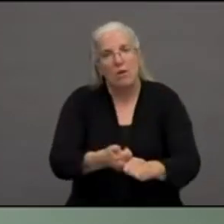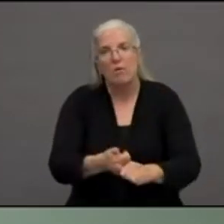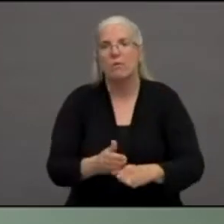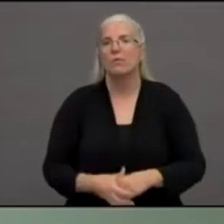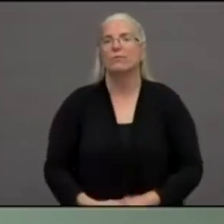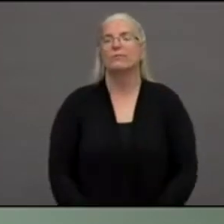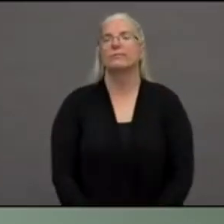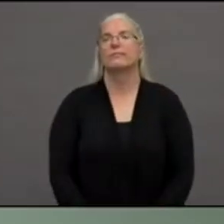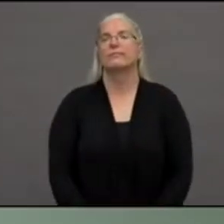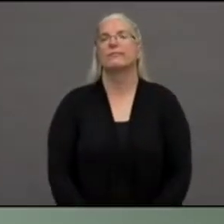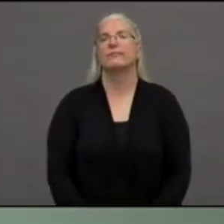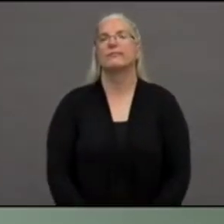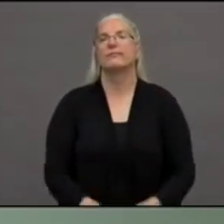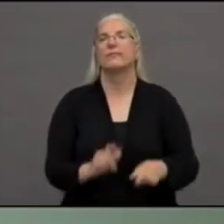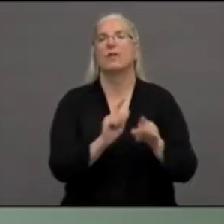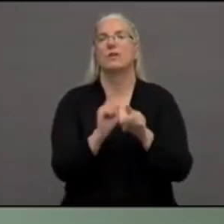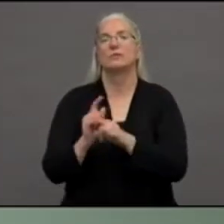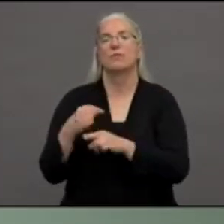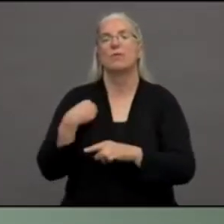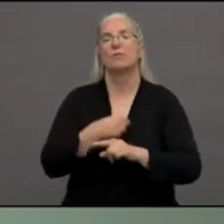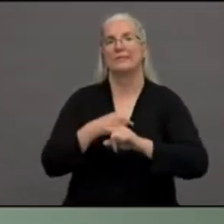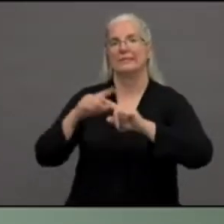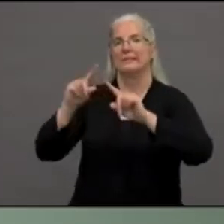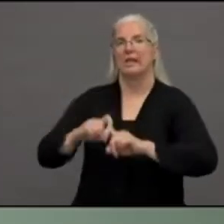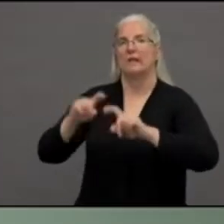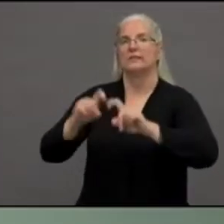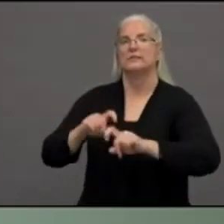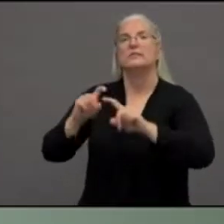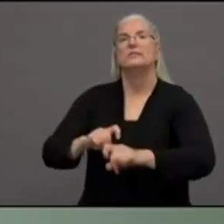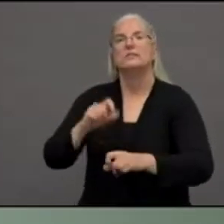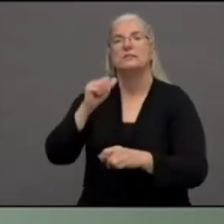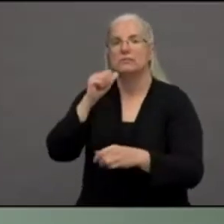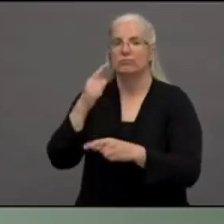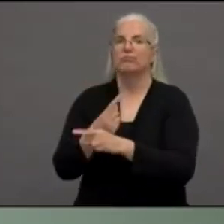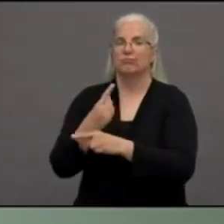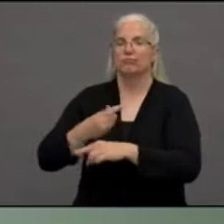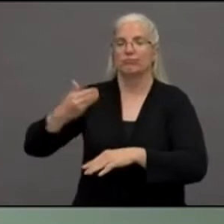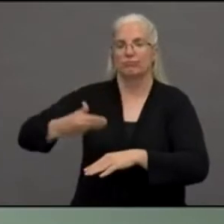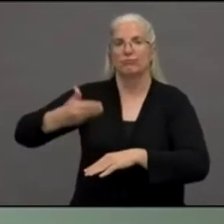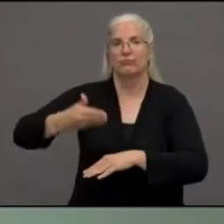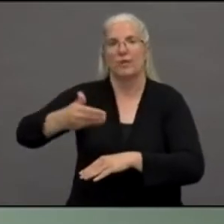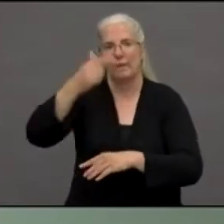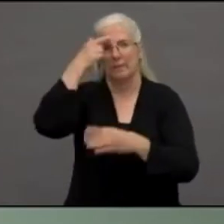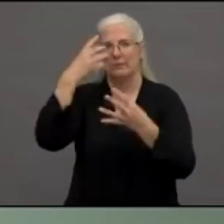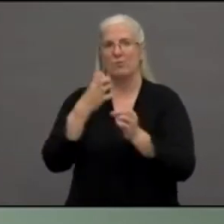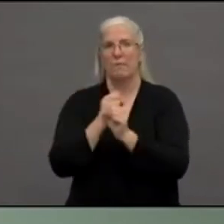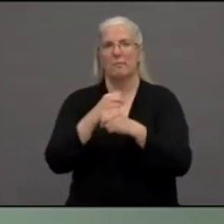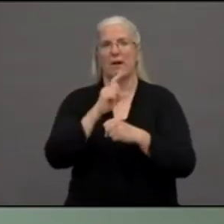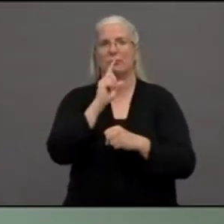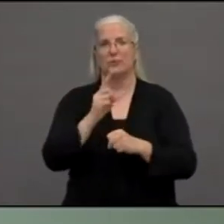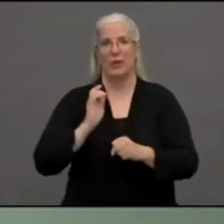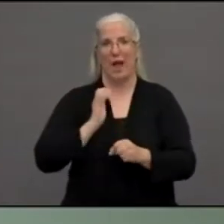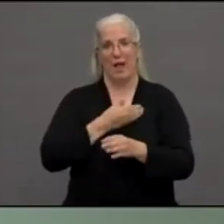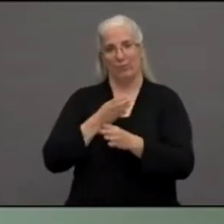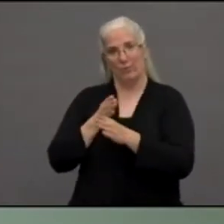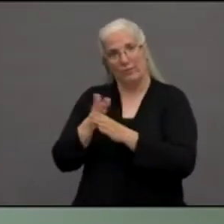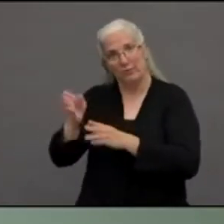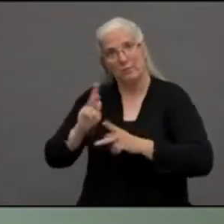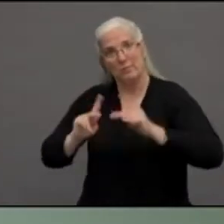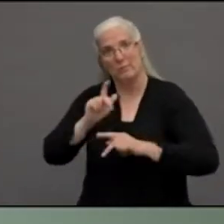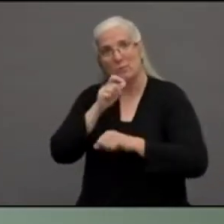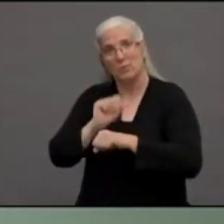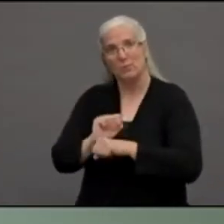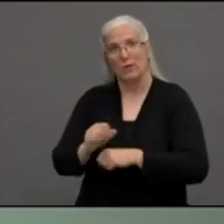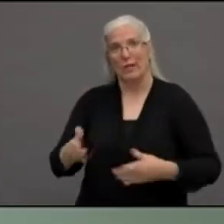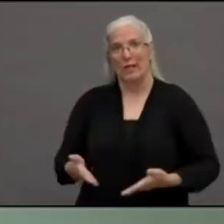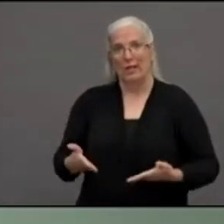get tested on a regular basis because of the work that we are doing. Everyone in this studio was tested this week and we are negative,